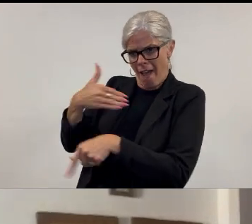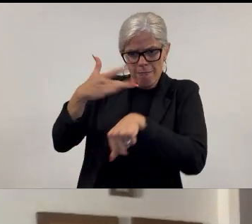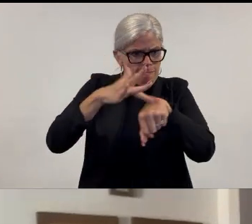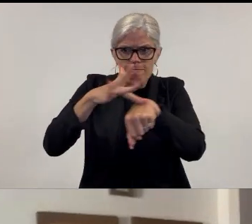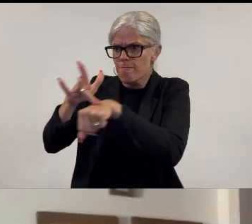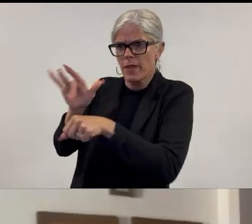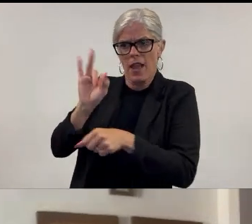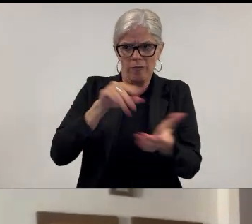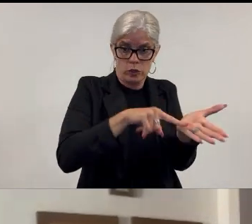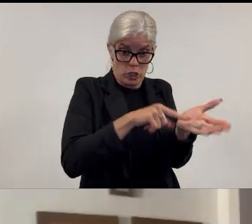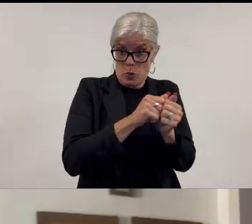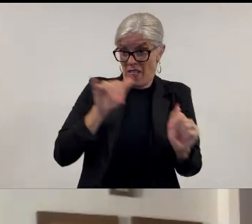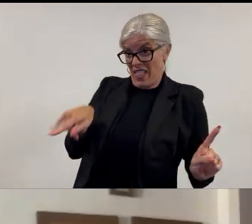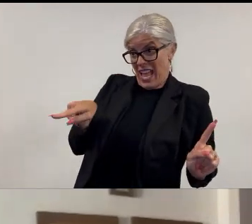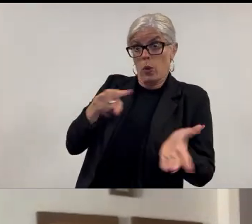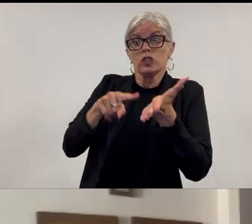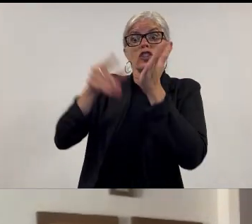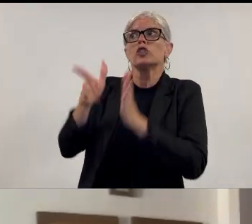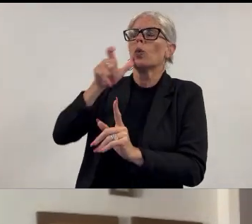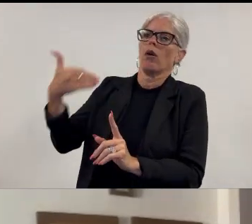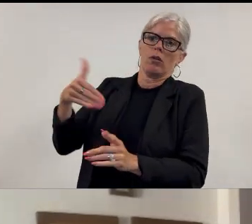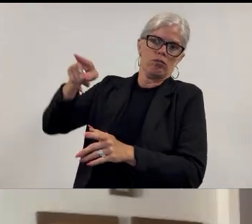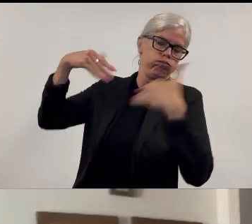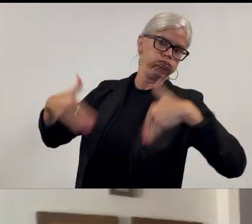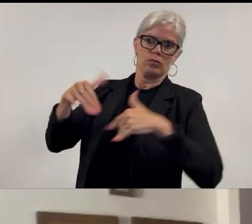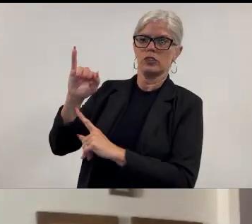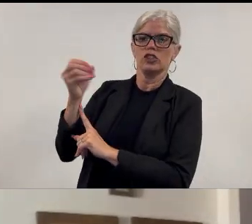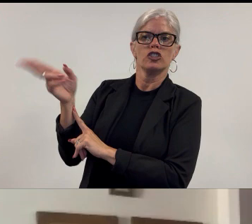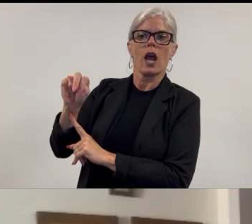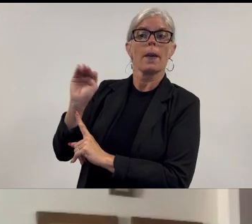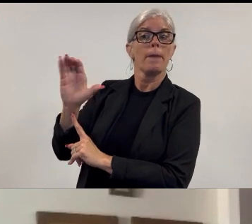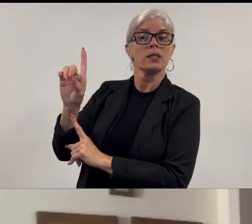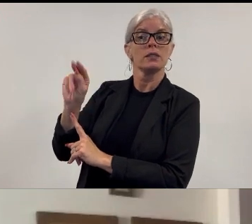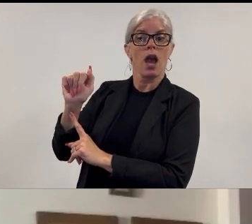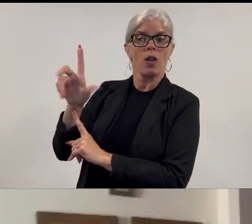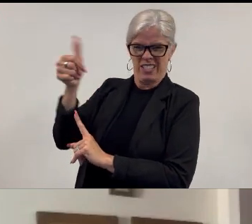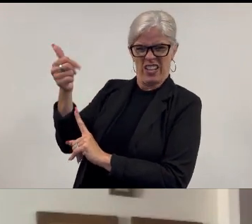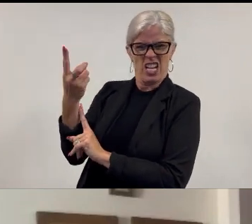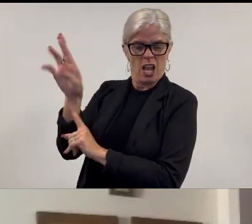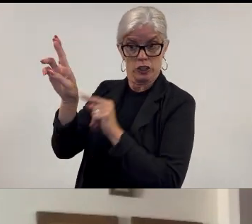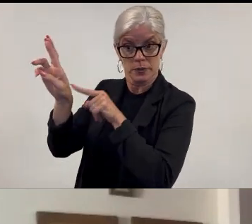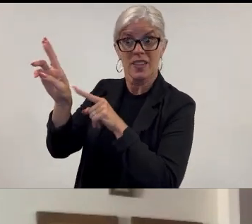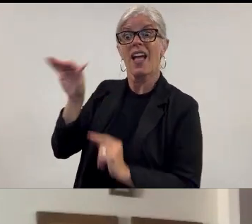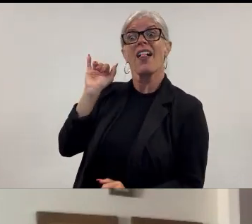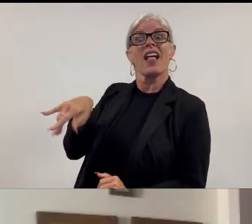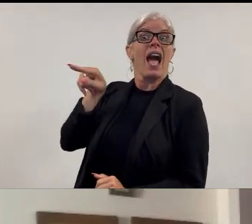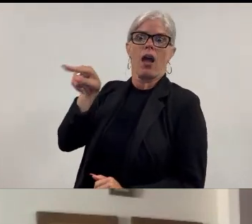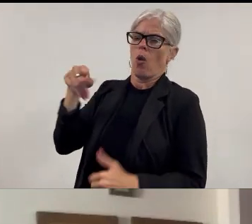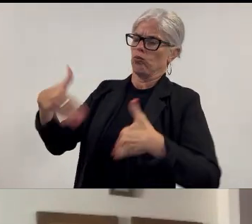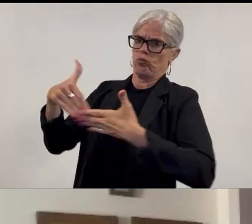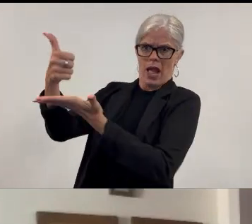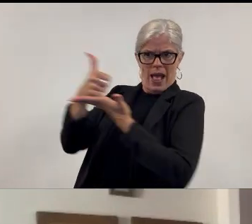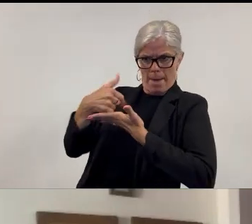of bench to bedside and having the availability of bench